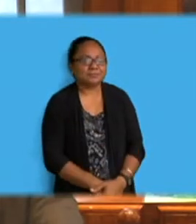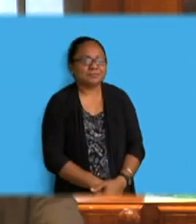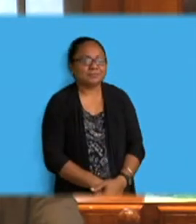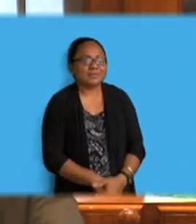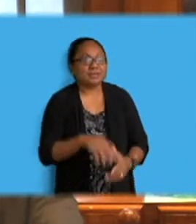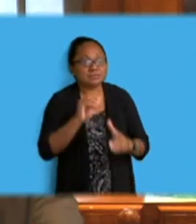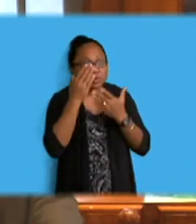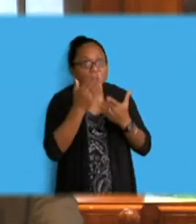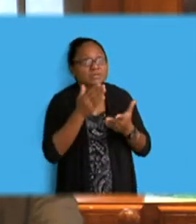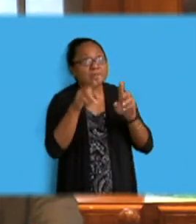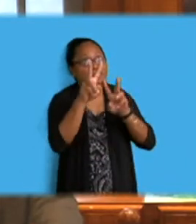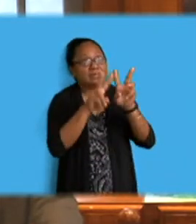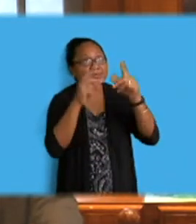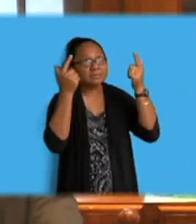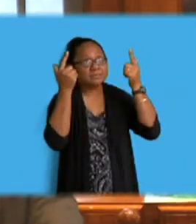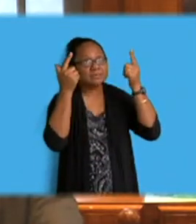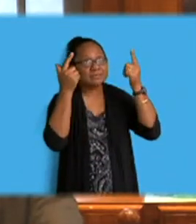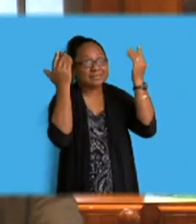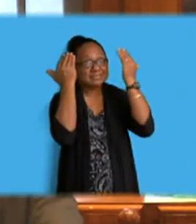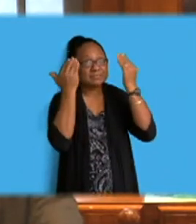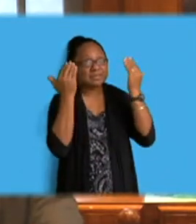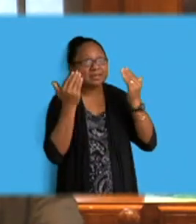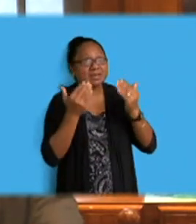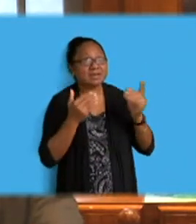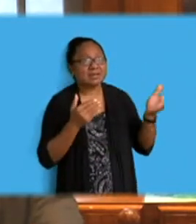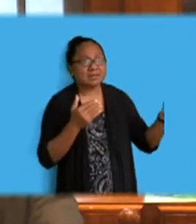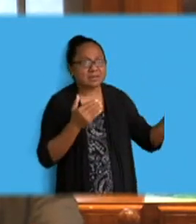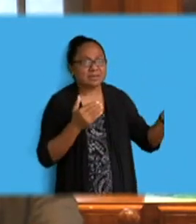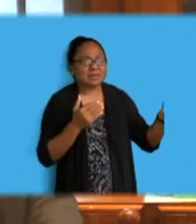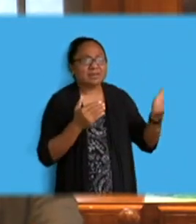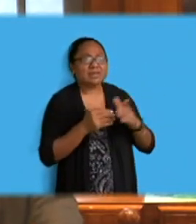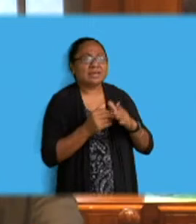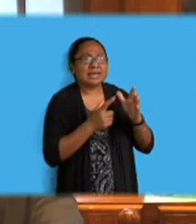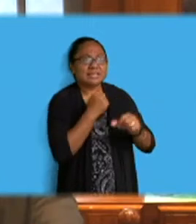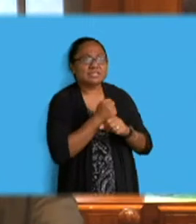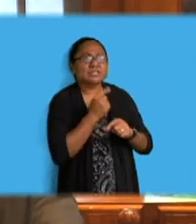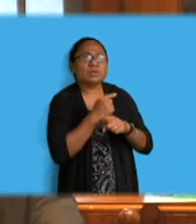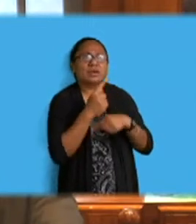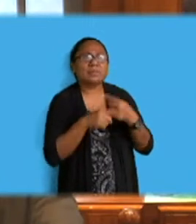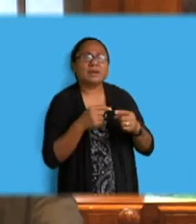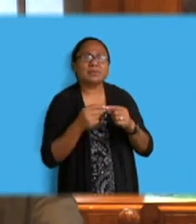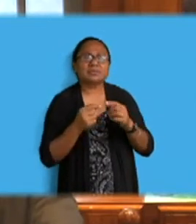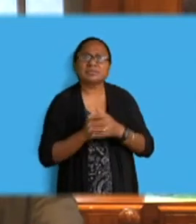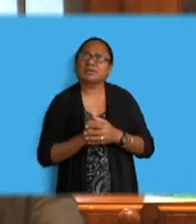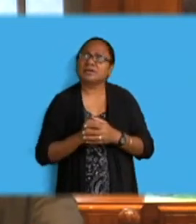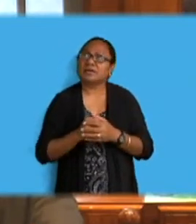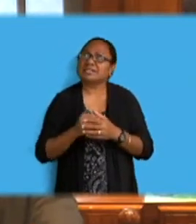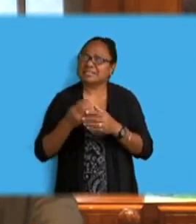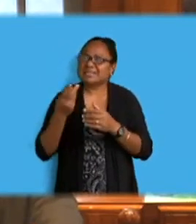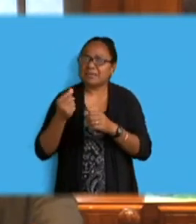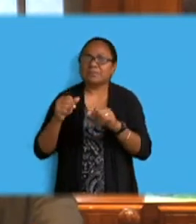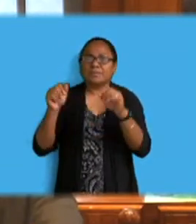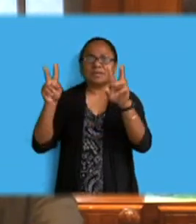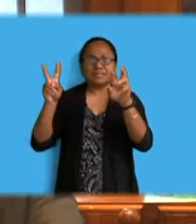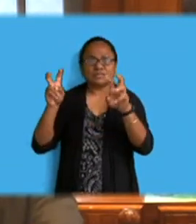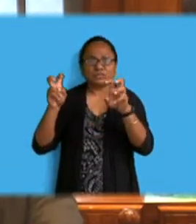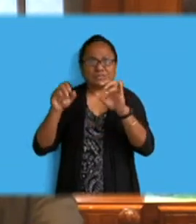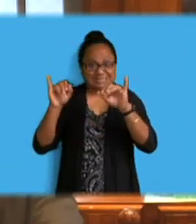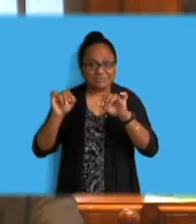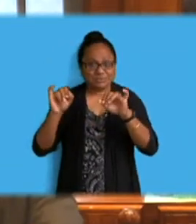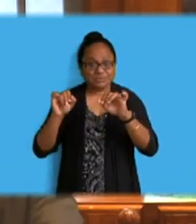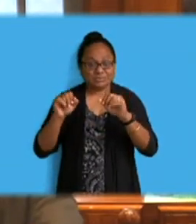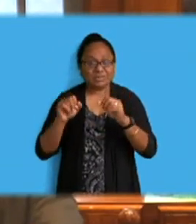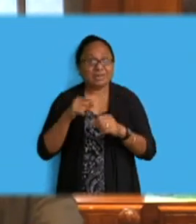Honourable Deputy Speaker, I am hopeful that the Attorney General noted and raised similar concerns to the ADB on behalf of the people of Fiji, and has sought to note how the ADB